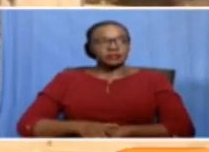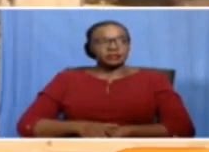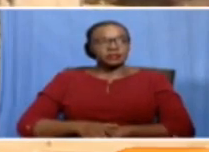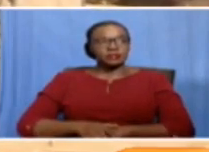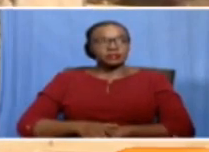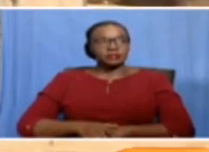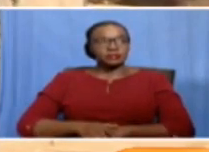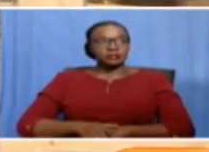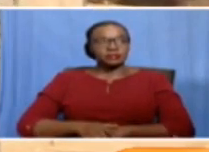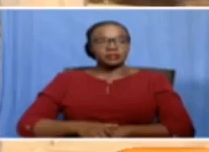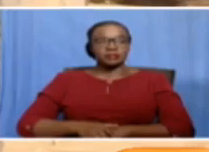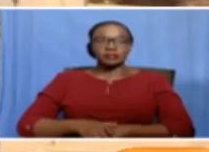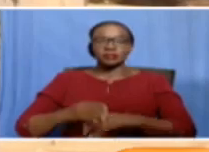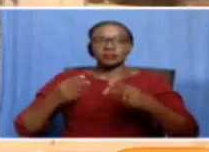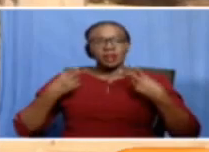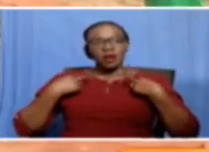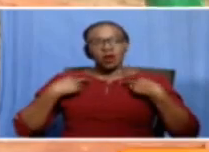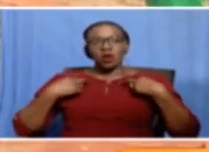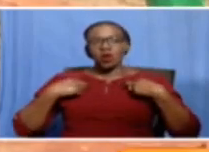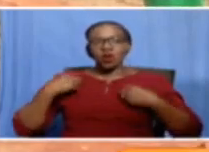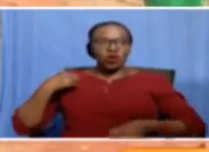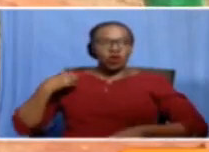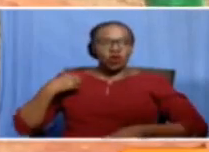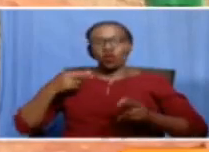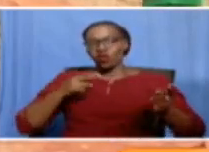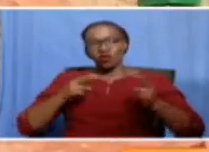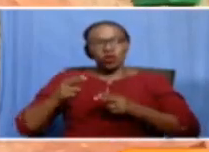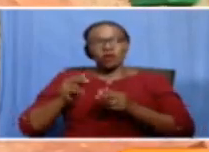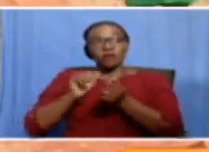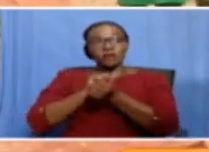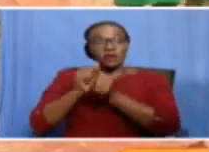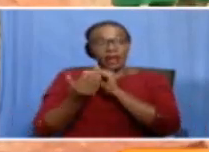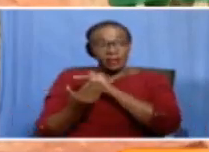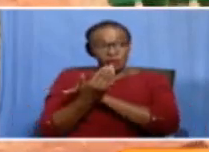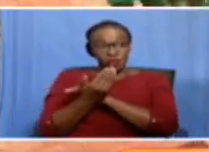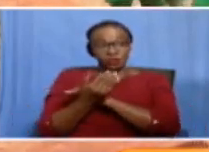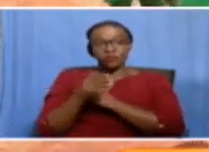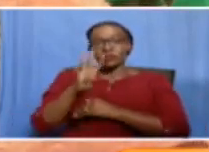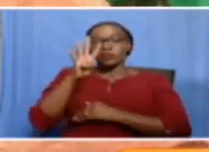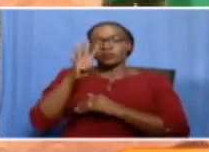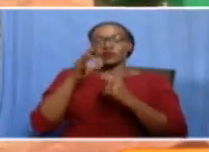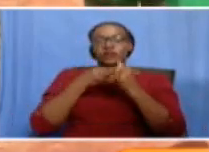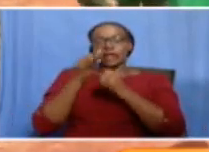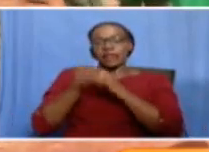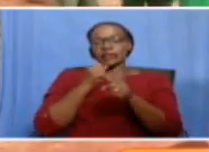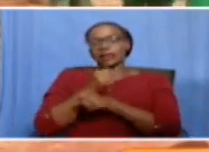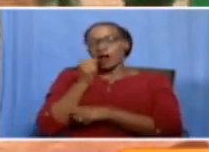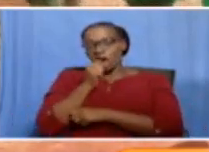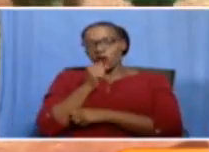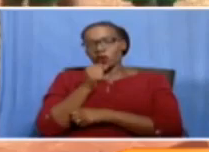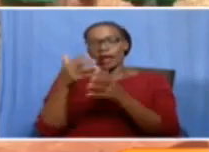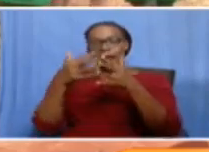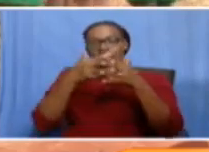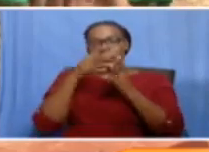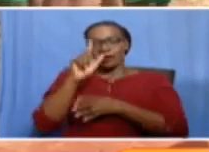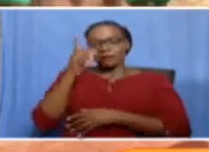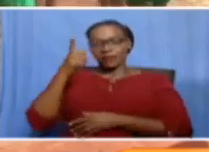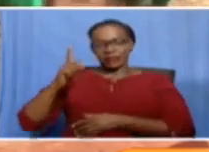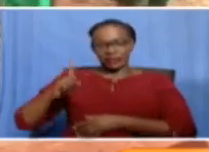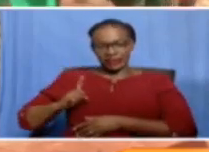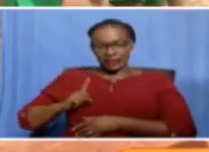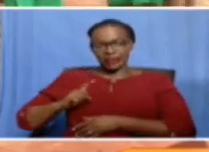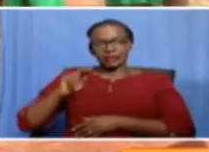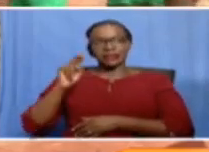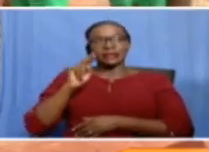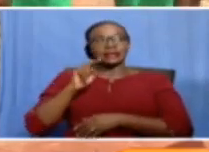Sporting a casual look, the first destination Friday morning for the 48-year-old American First Lady was the Nairobi National Park, where